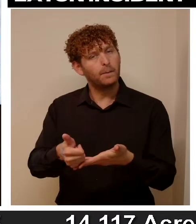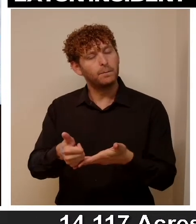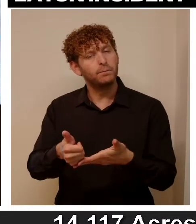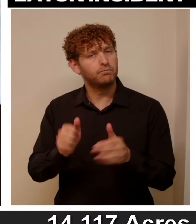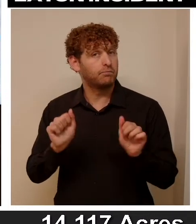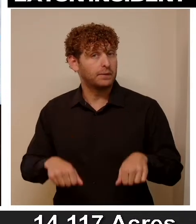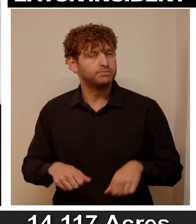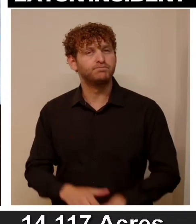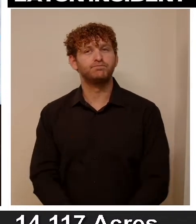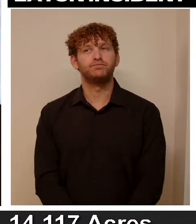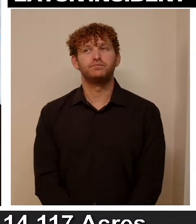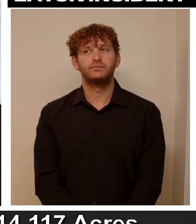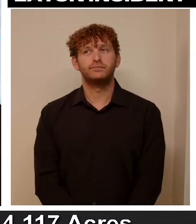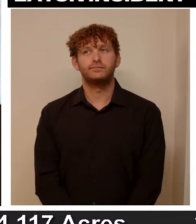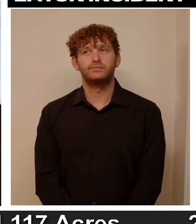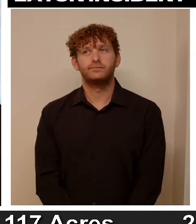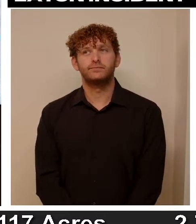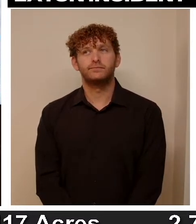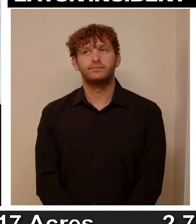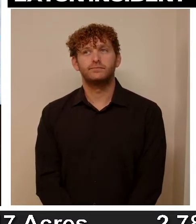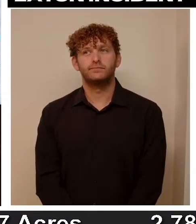Thanks.